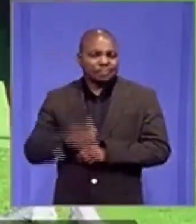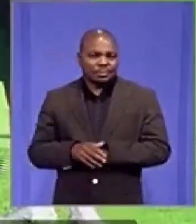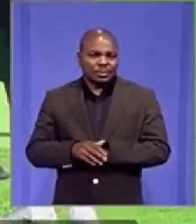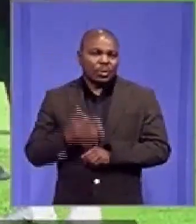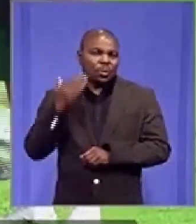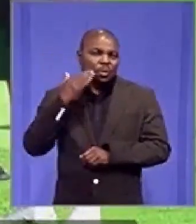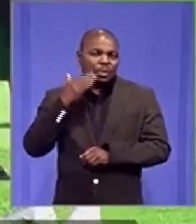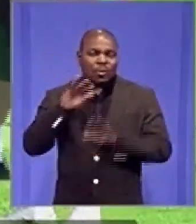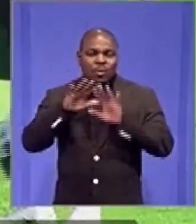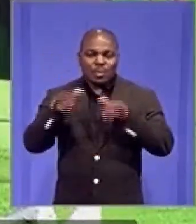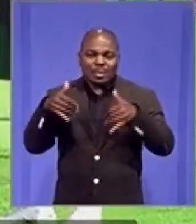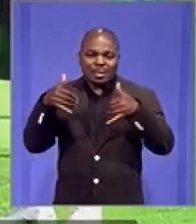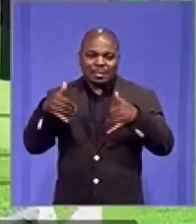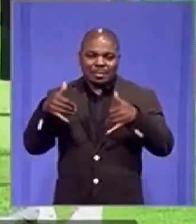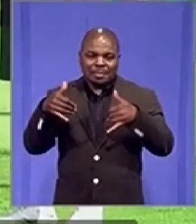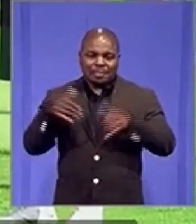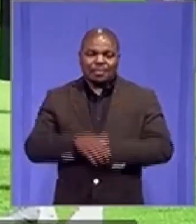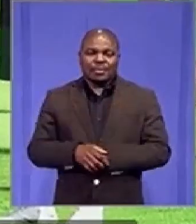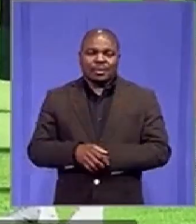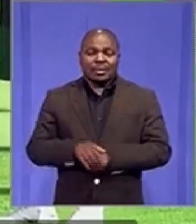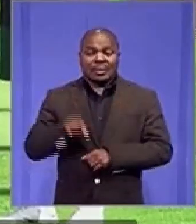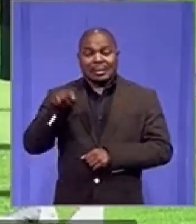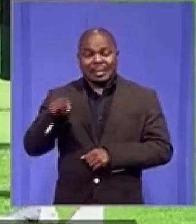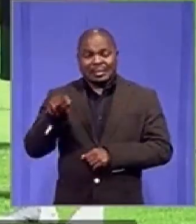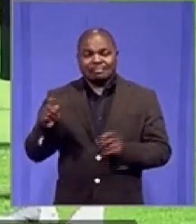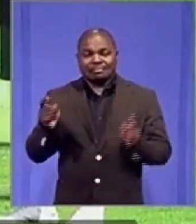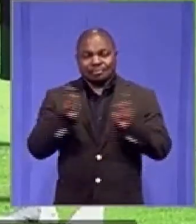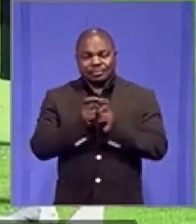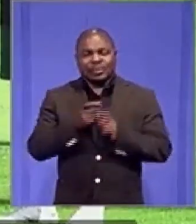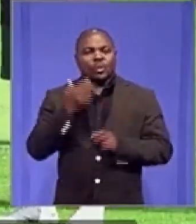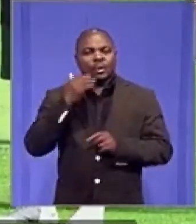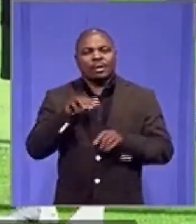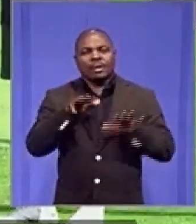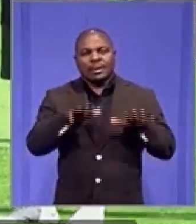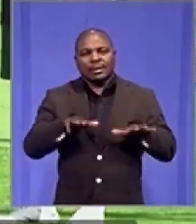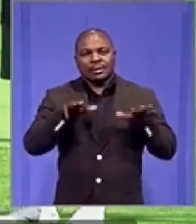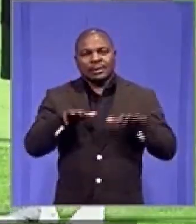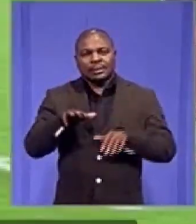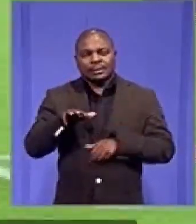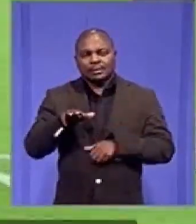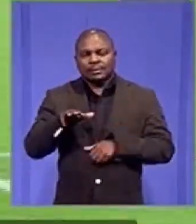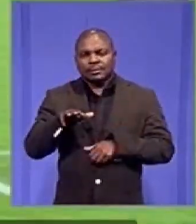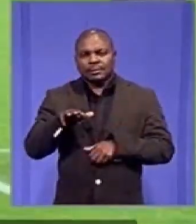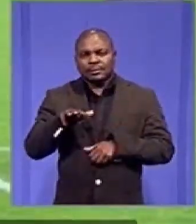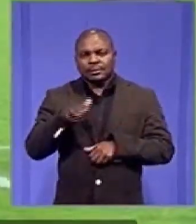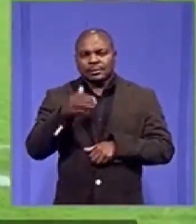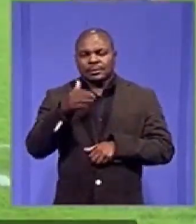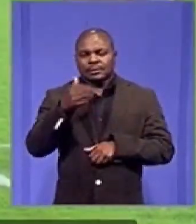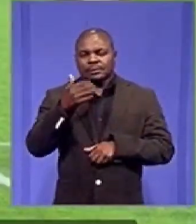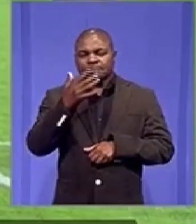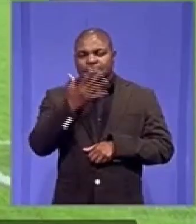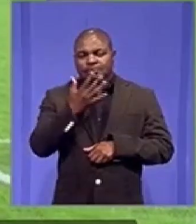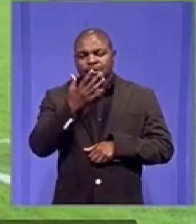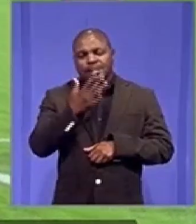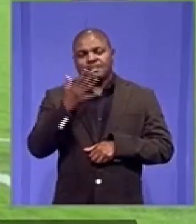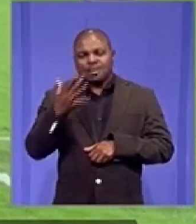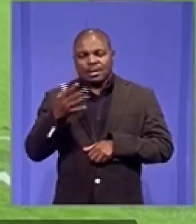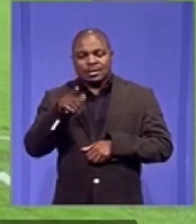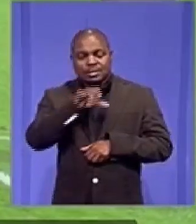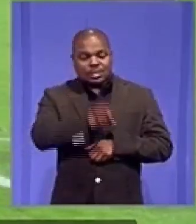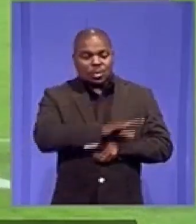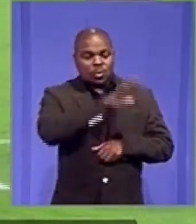mo tournamenteng ya sejana sa lefatshe. Motshameko oo e ne le wa 1965 Fa Afrika Borwa e ne gapa se ka makgaola